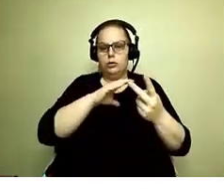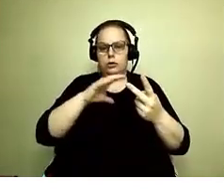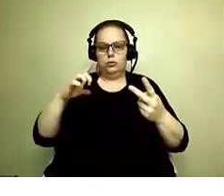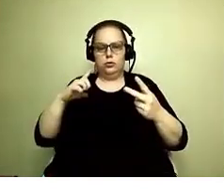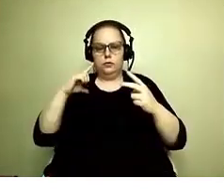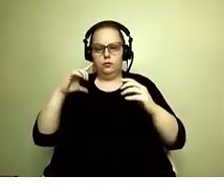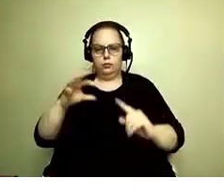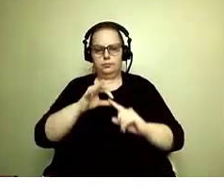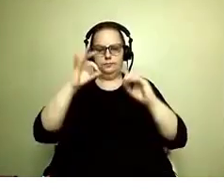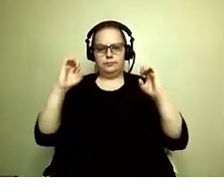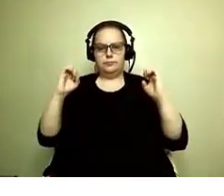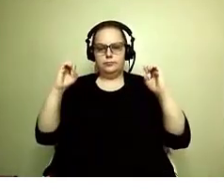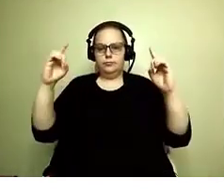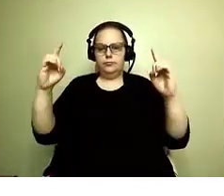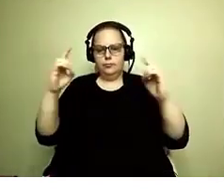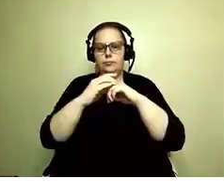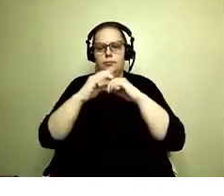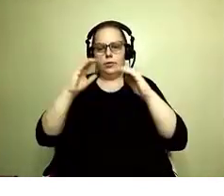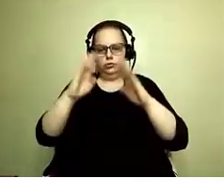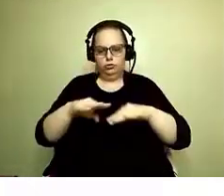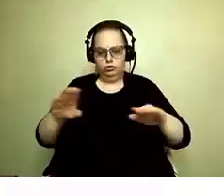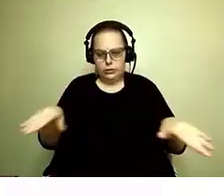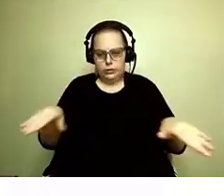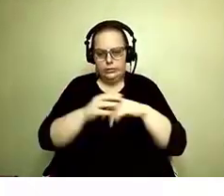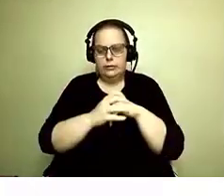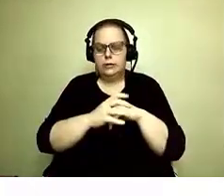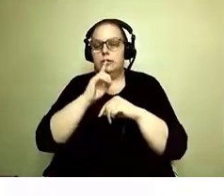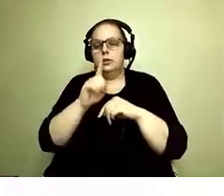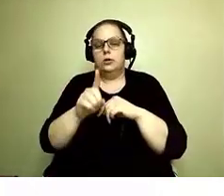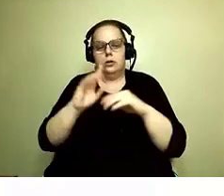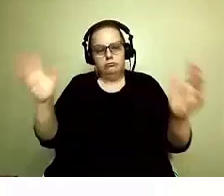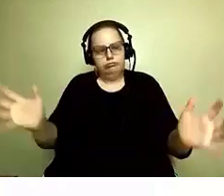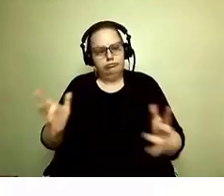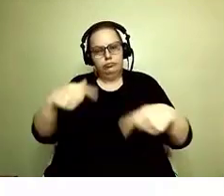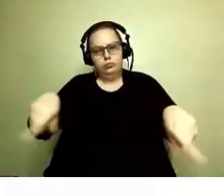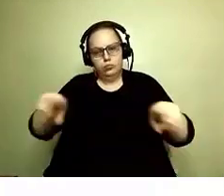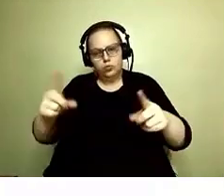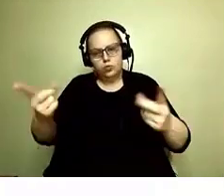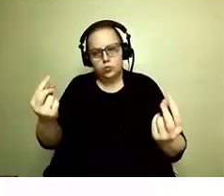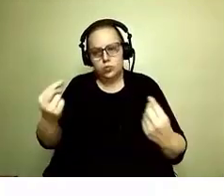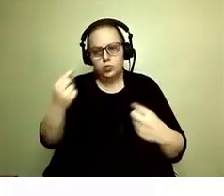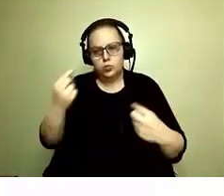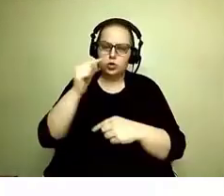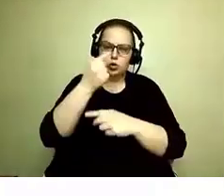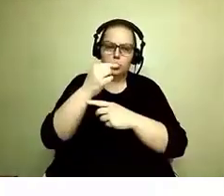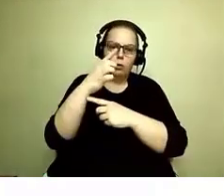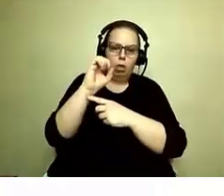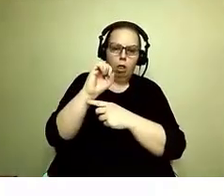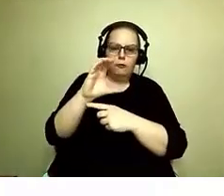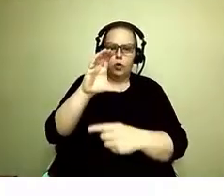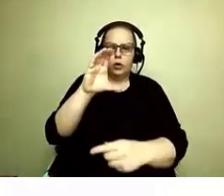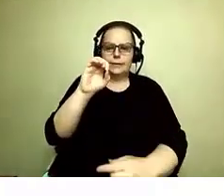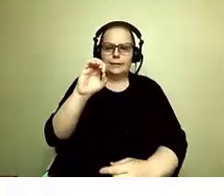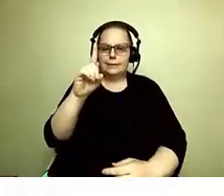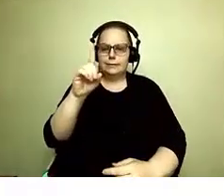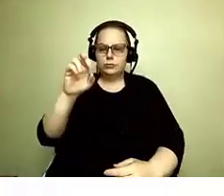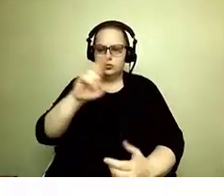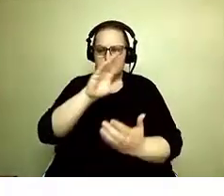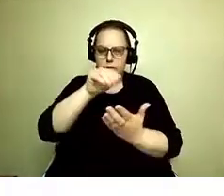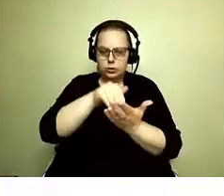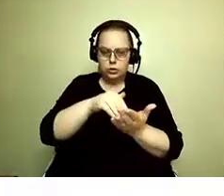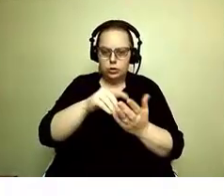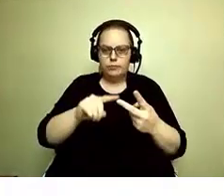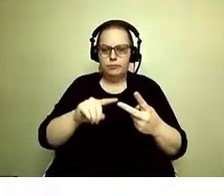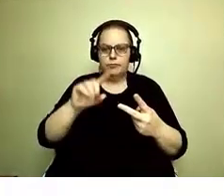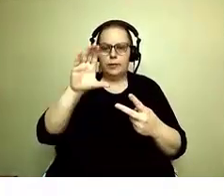education, I would encourage you just to kind of do a web search for Cedar Center and CEC high leverage practices in special